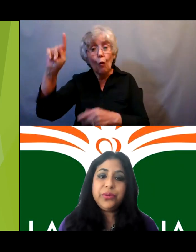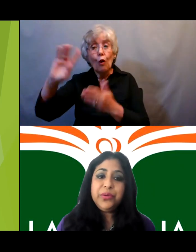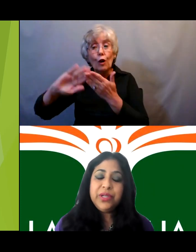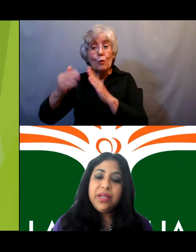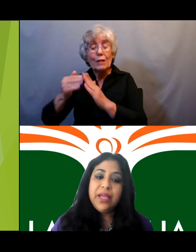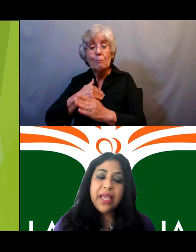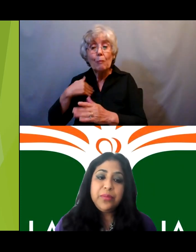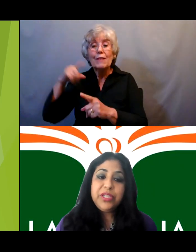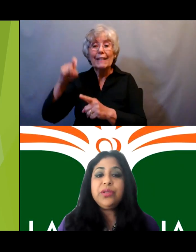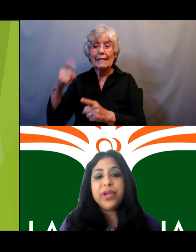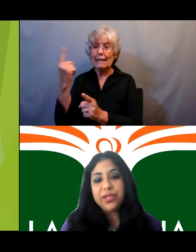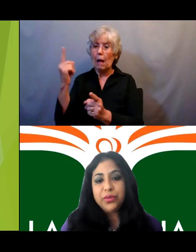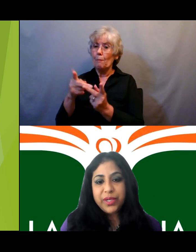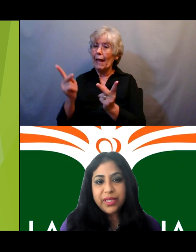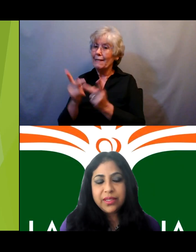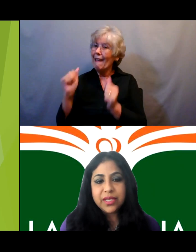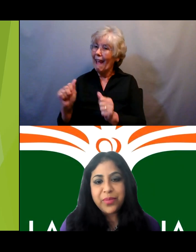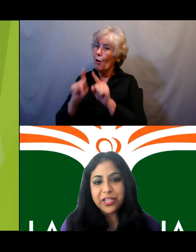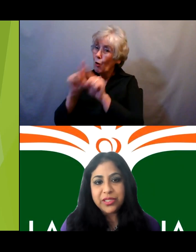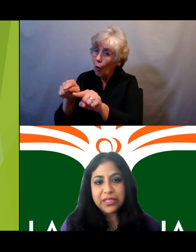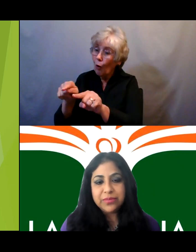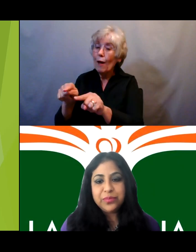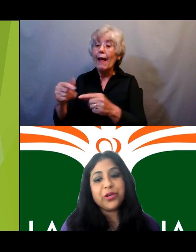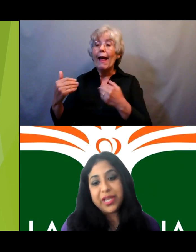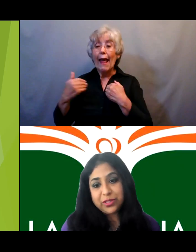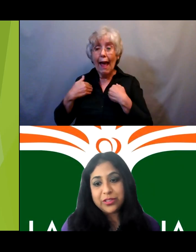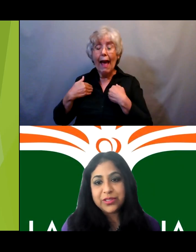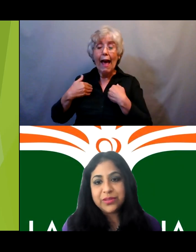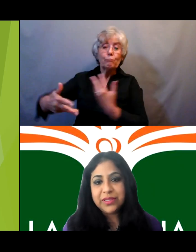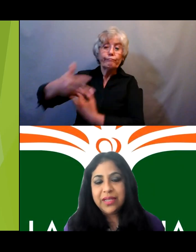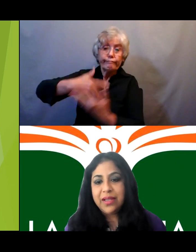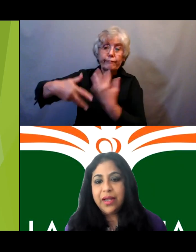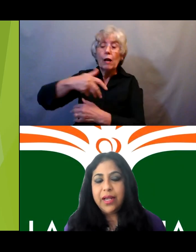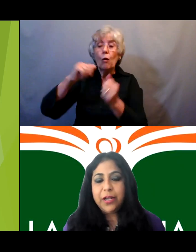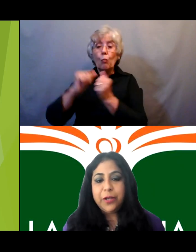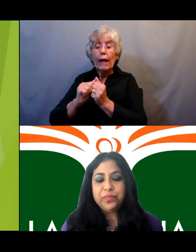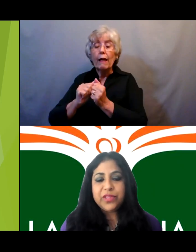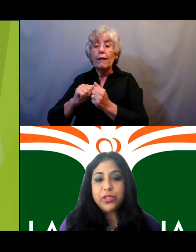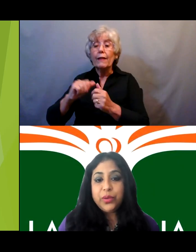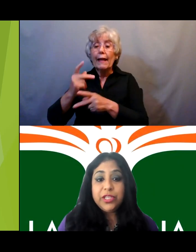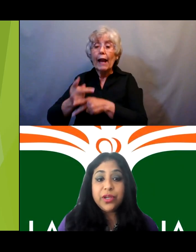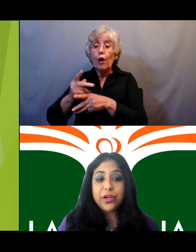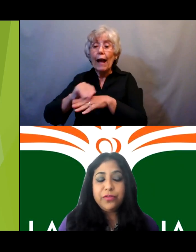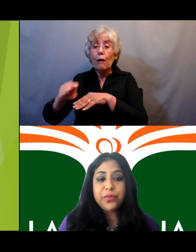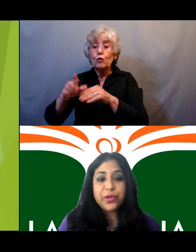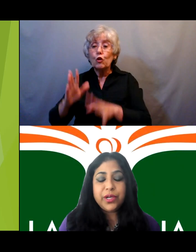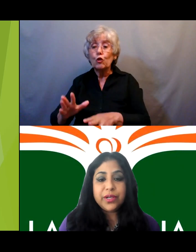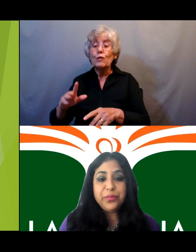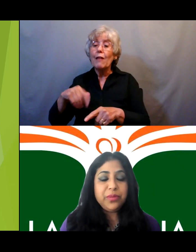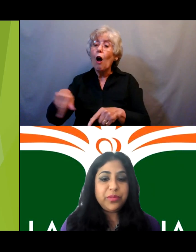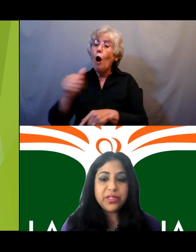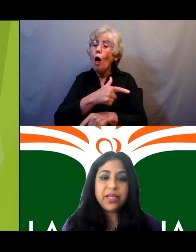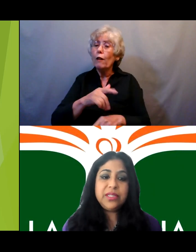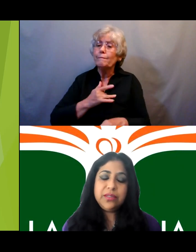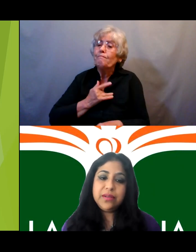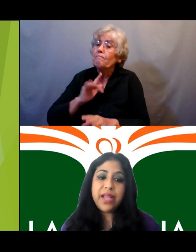to go and be surrounded with compassionate peer counselors. So these are for